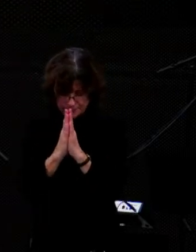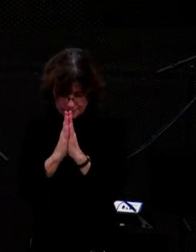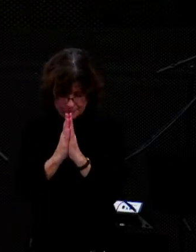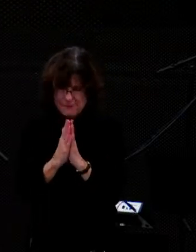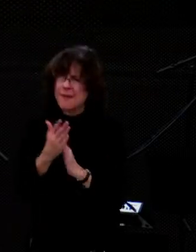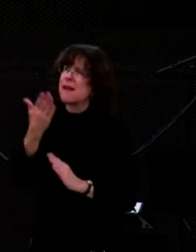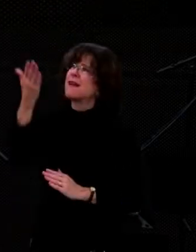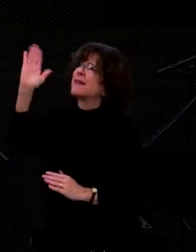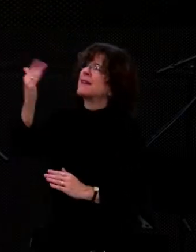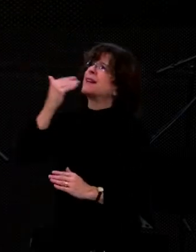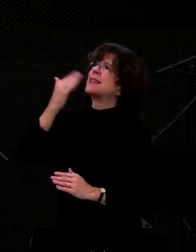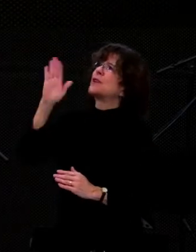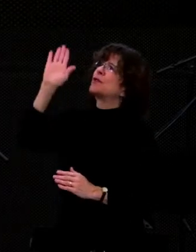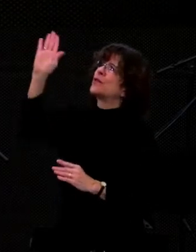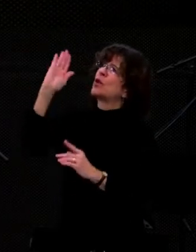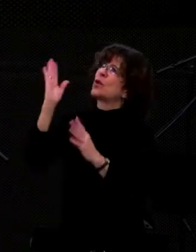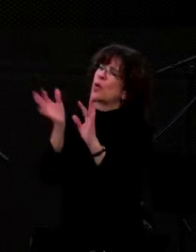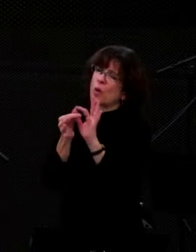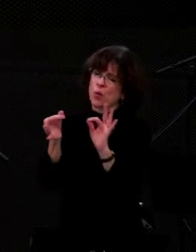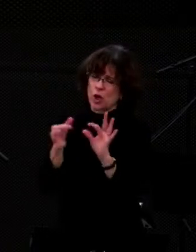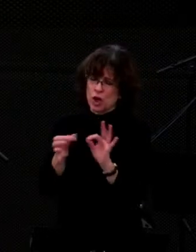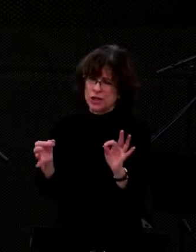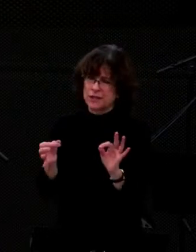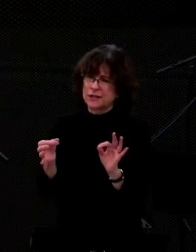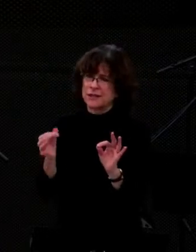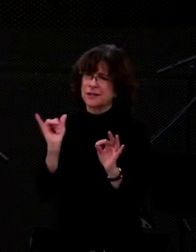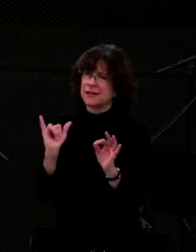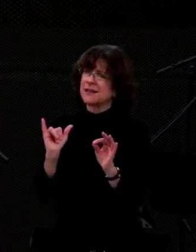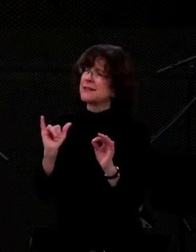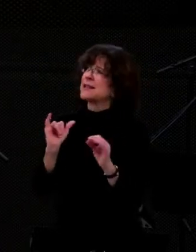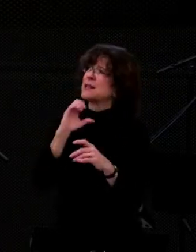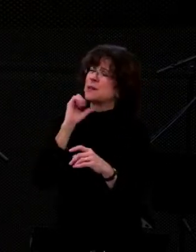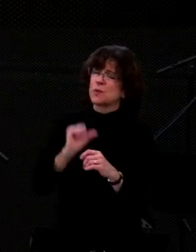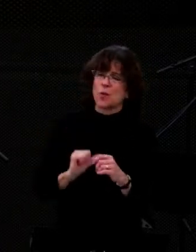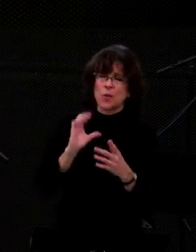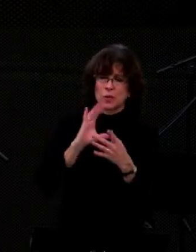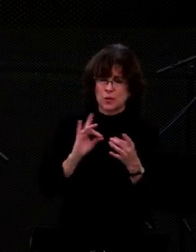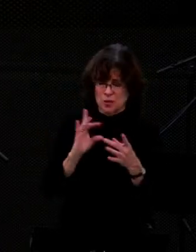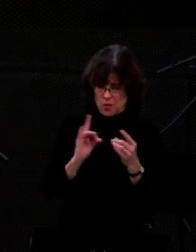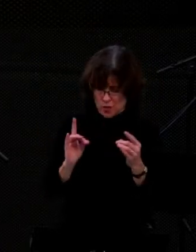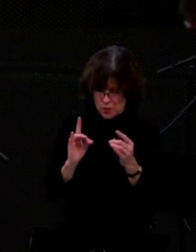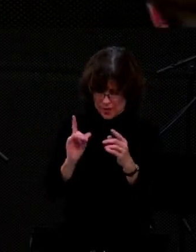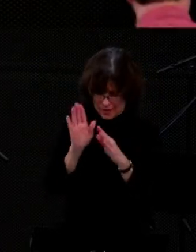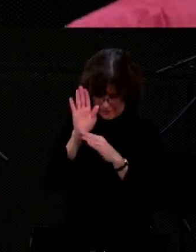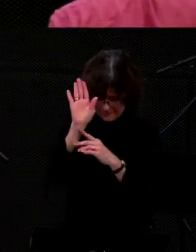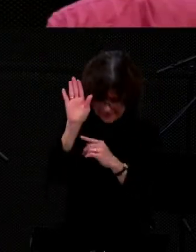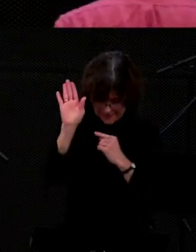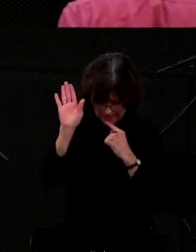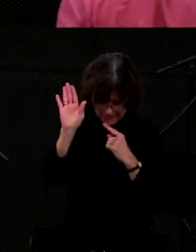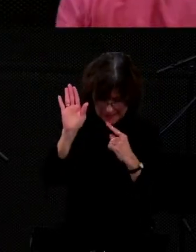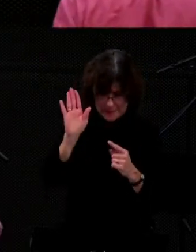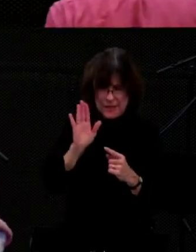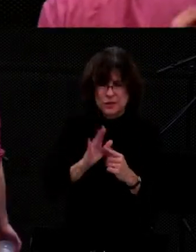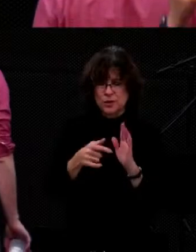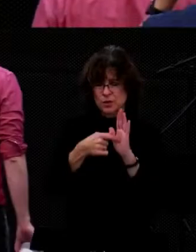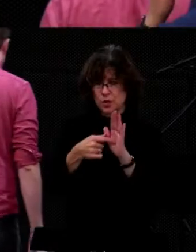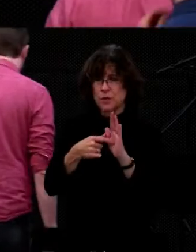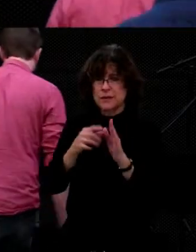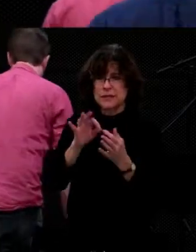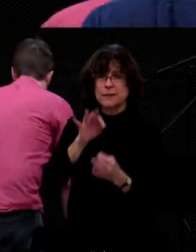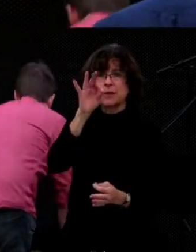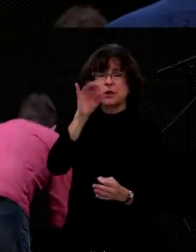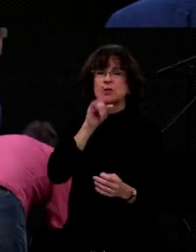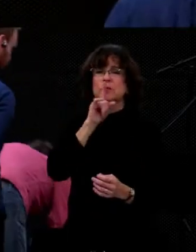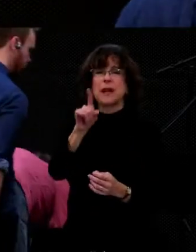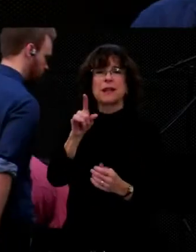how even this story in the Old Testament that weaves together this clever narrative shows us about these spiritual realities that are